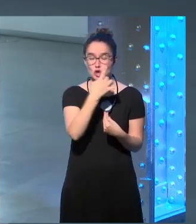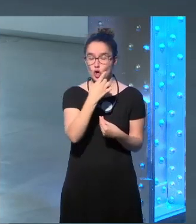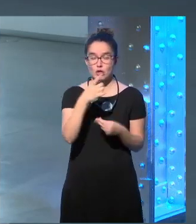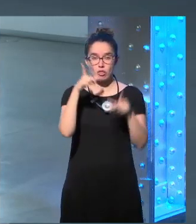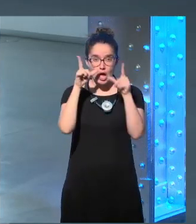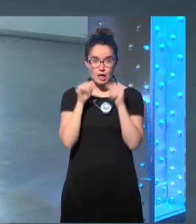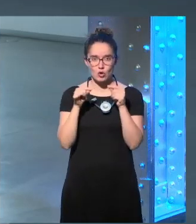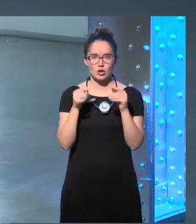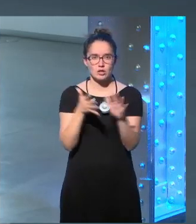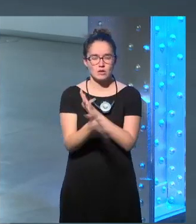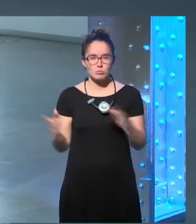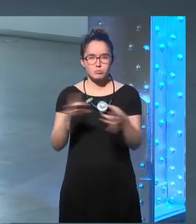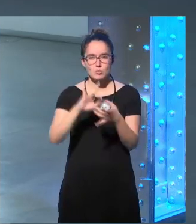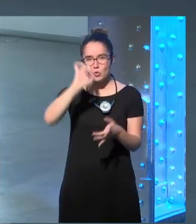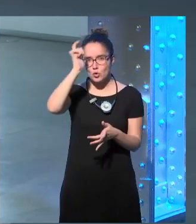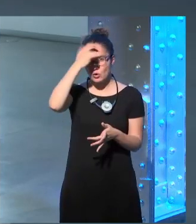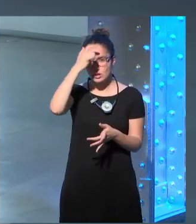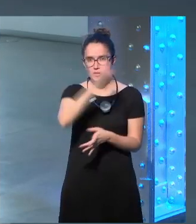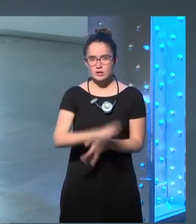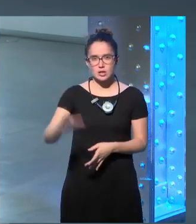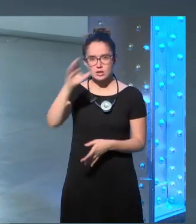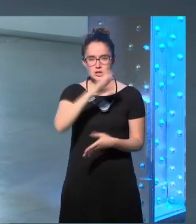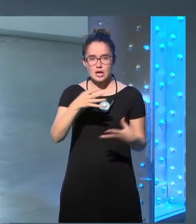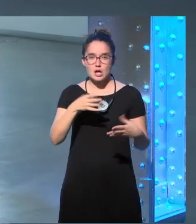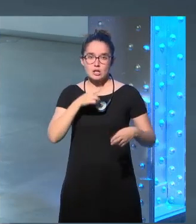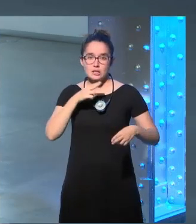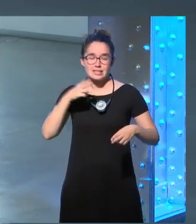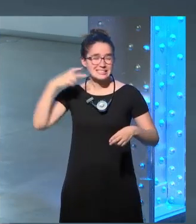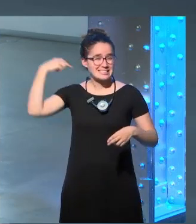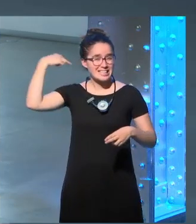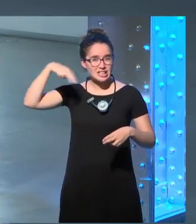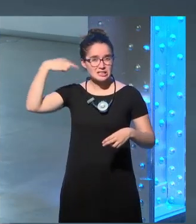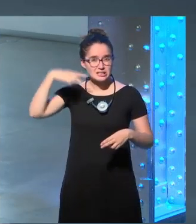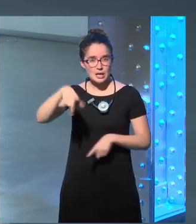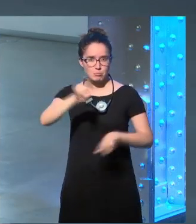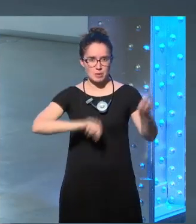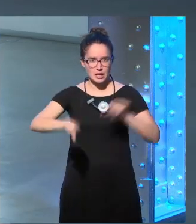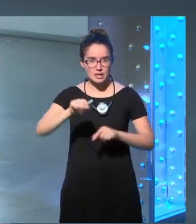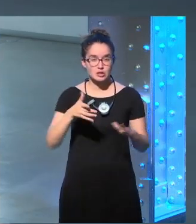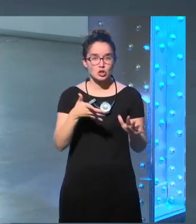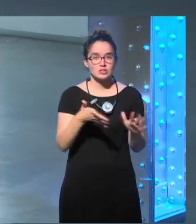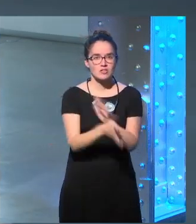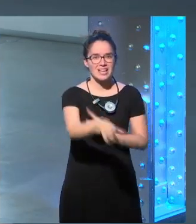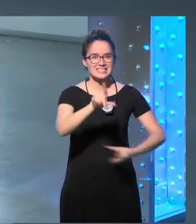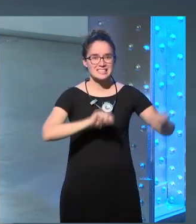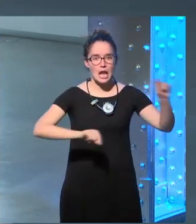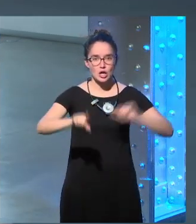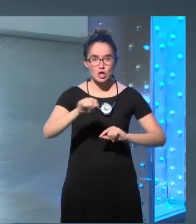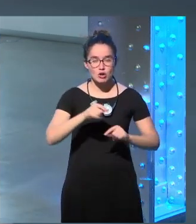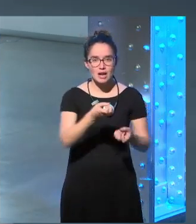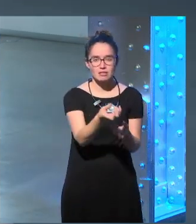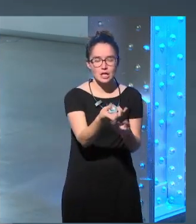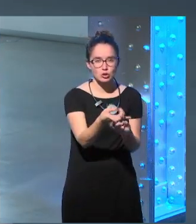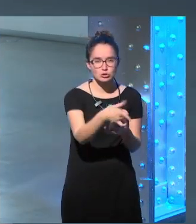the books. Eating Cherries with Our Eyes Closed is one of the titles of my books, and it refers to cherry picking,